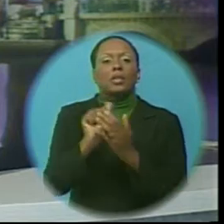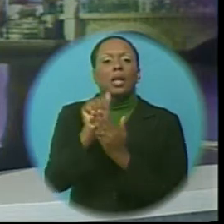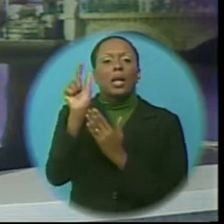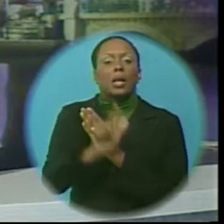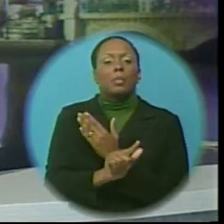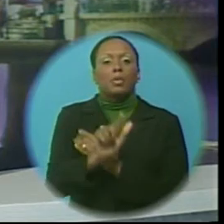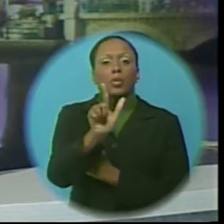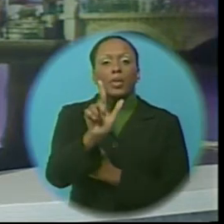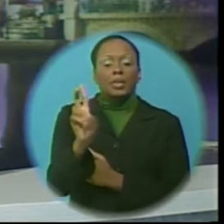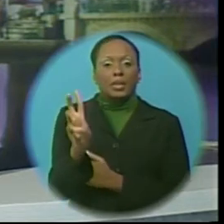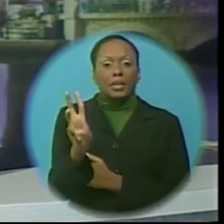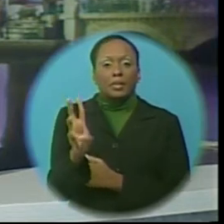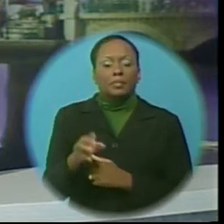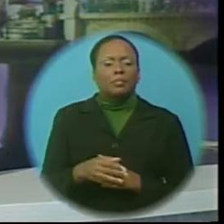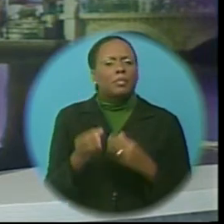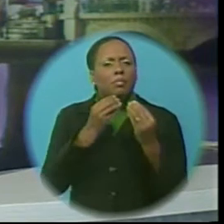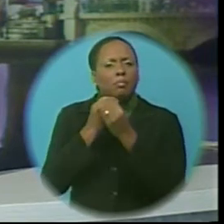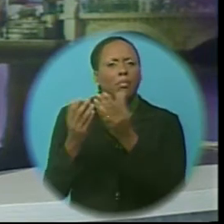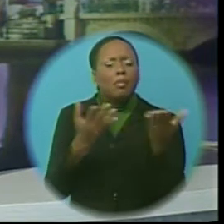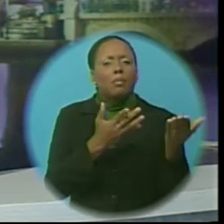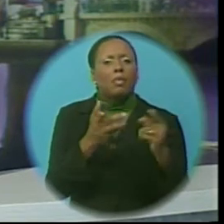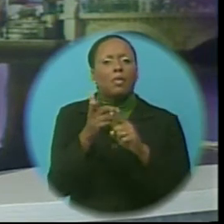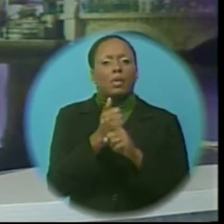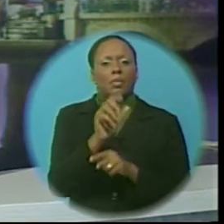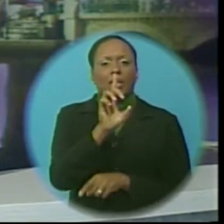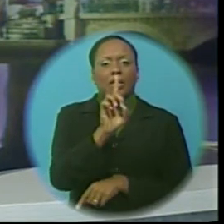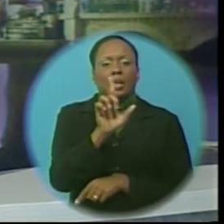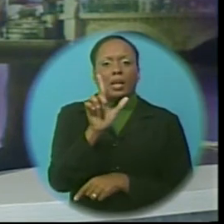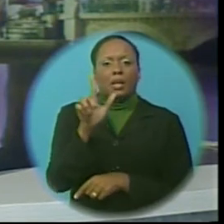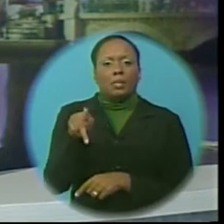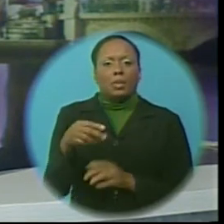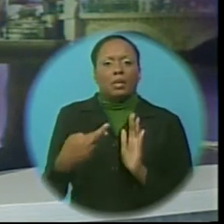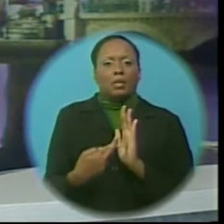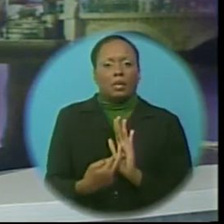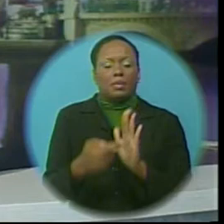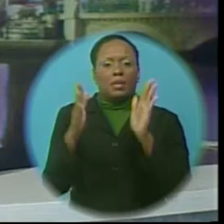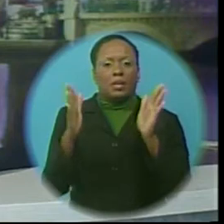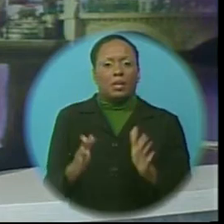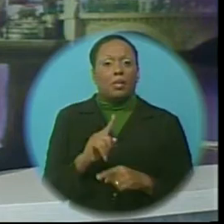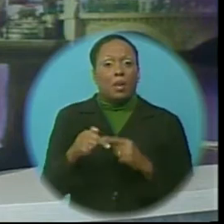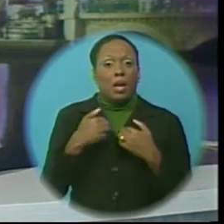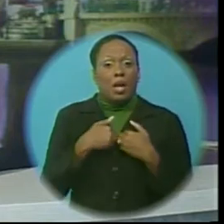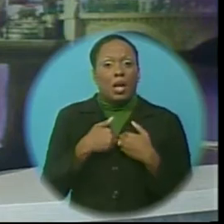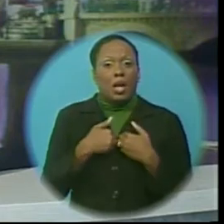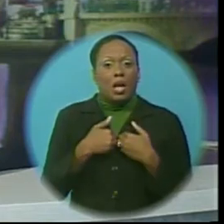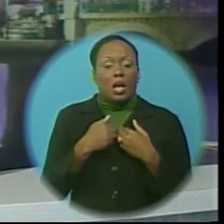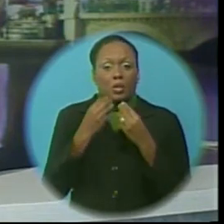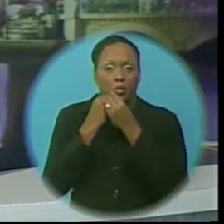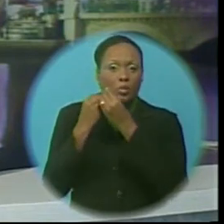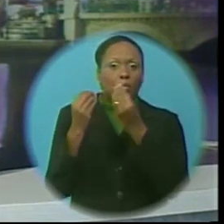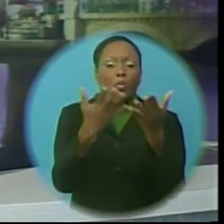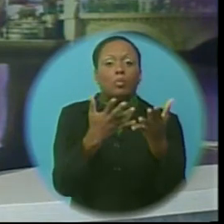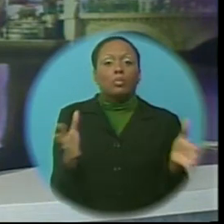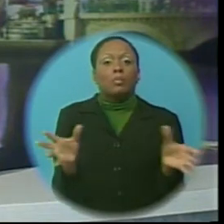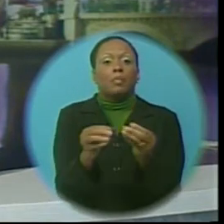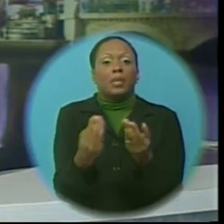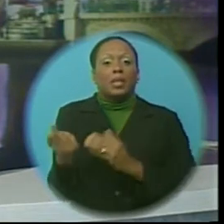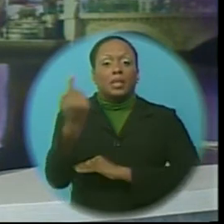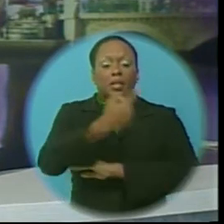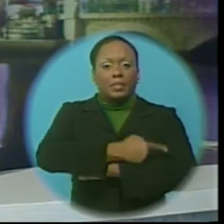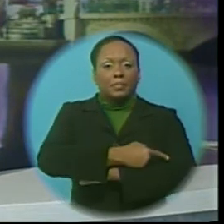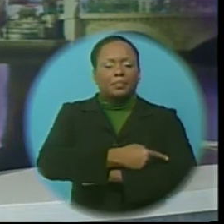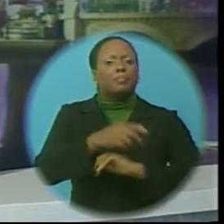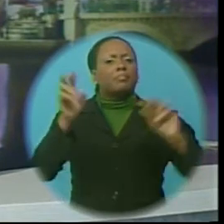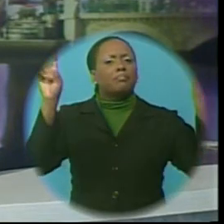26th. This information from the party's General Secretary, George Pilgrim, at a news conference at its George Street, Belleville